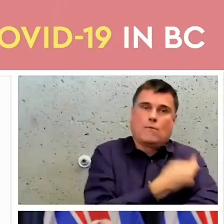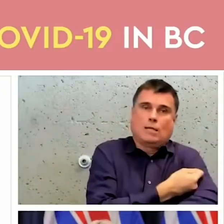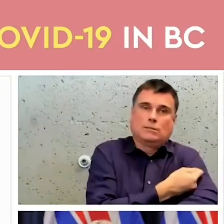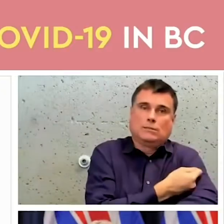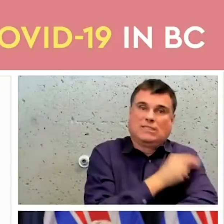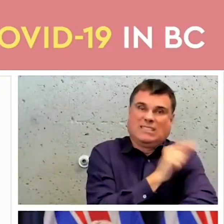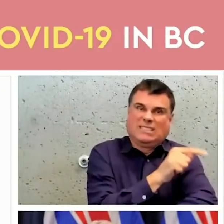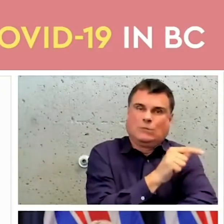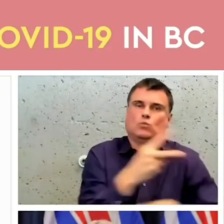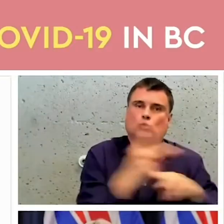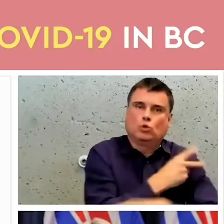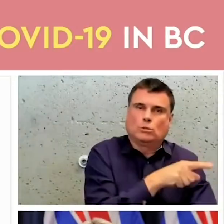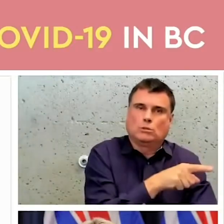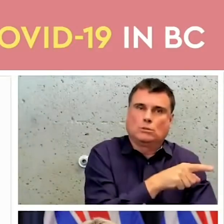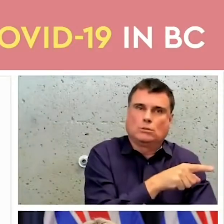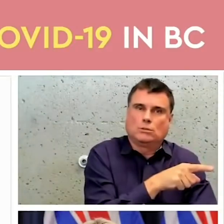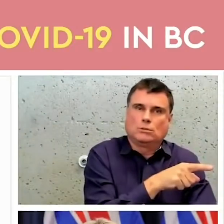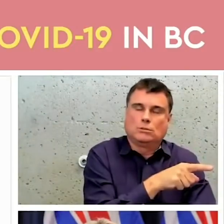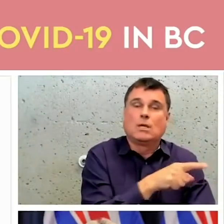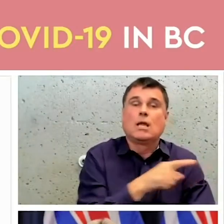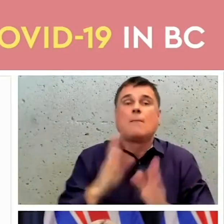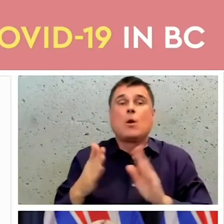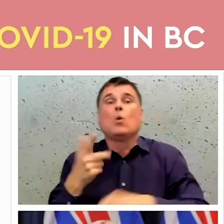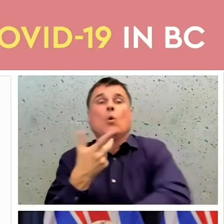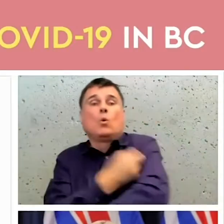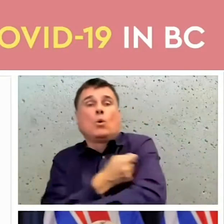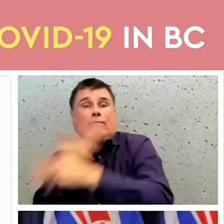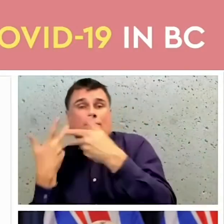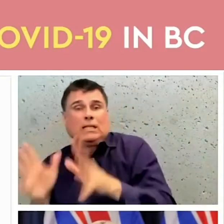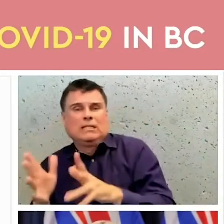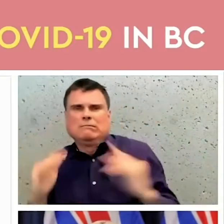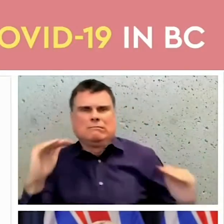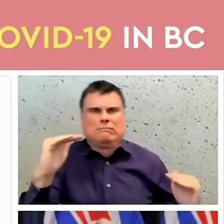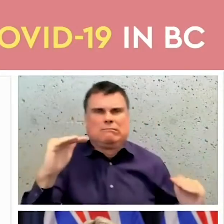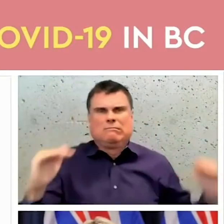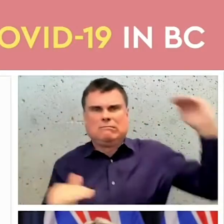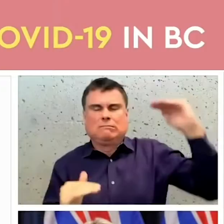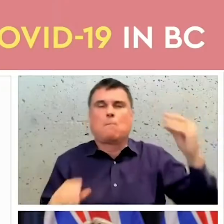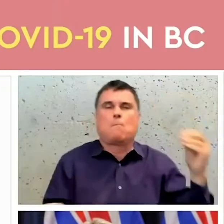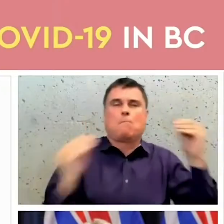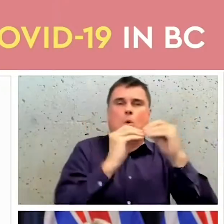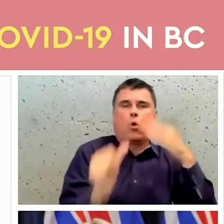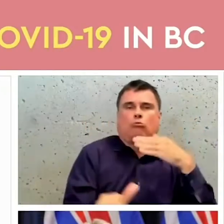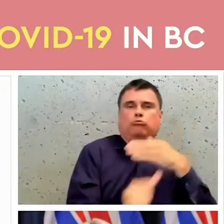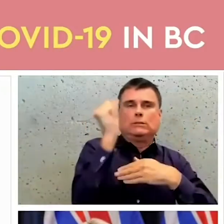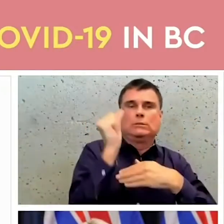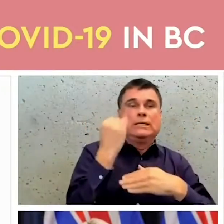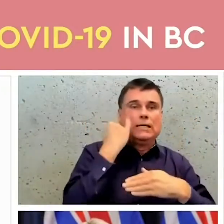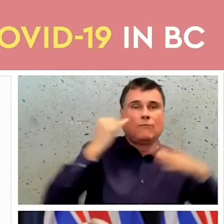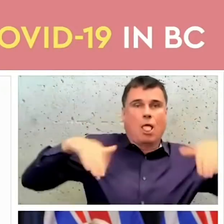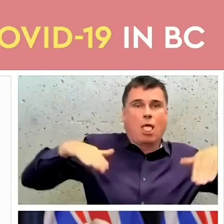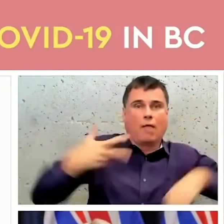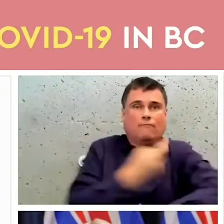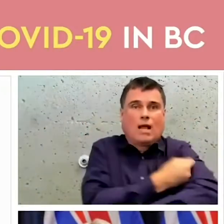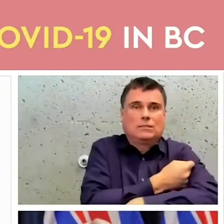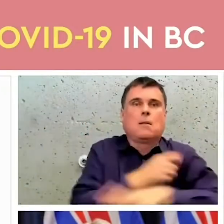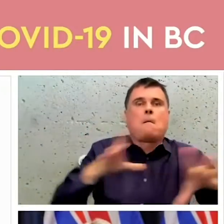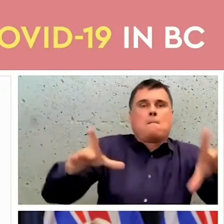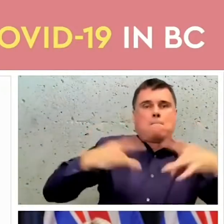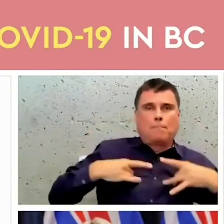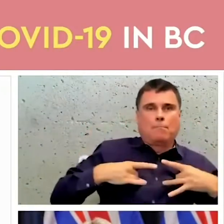per 100,000 population compared to 300 in the vaccinated children. But really importantly, the risk